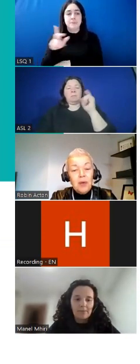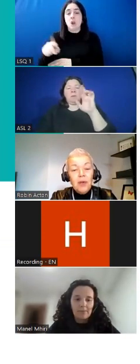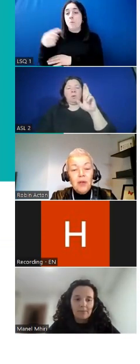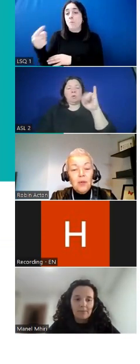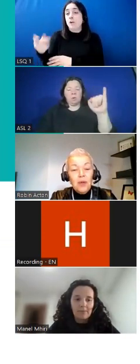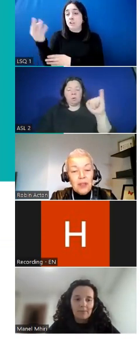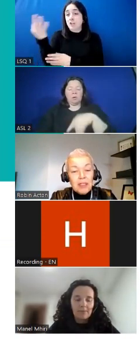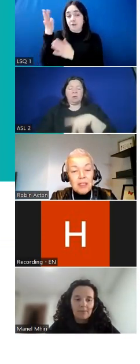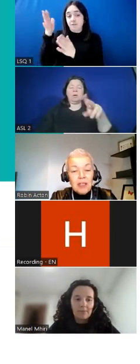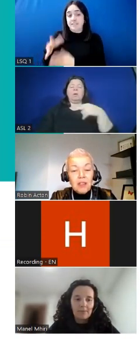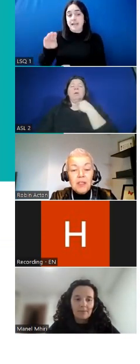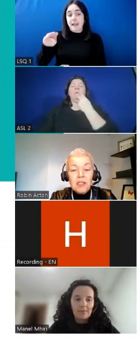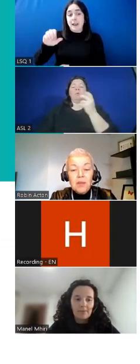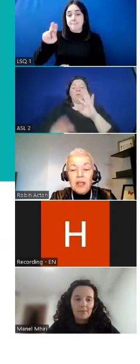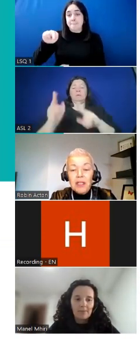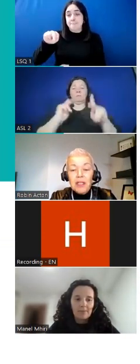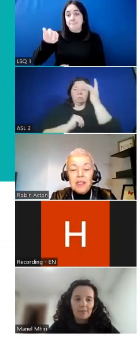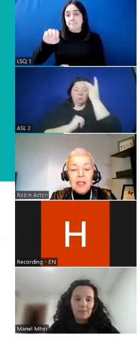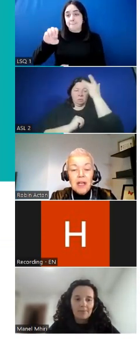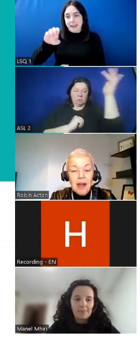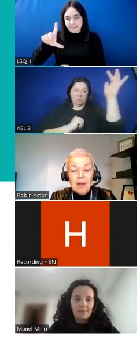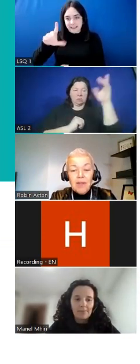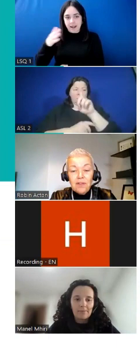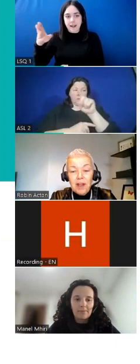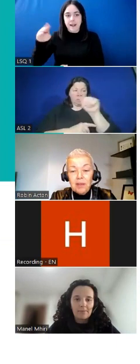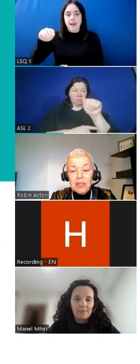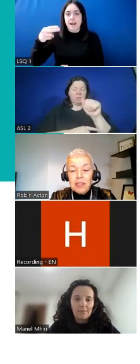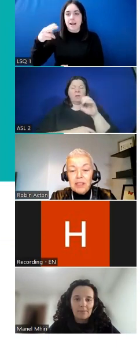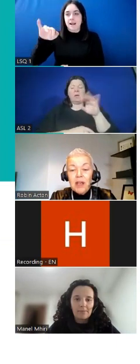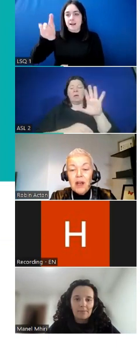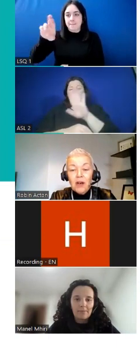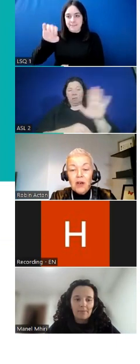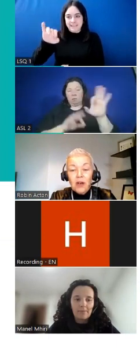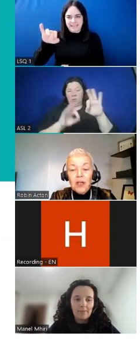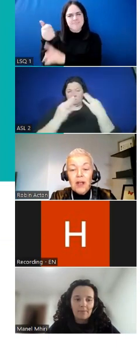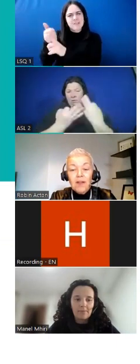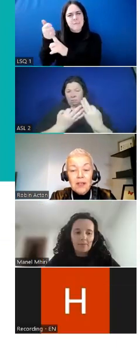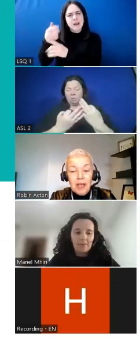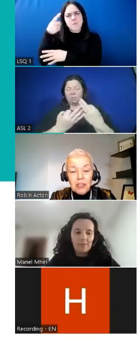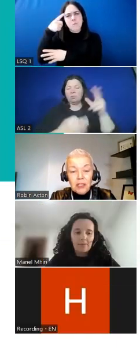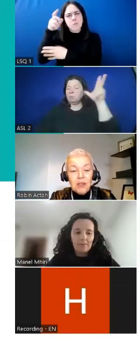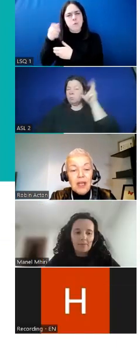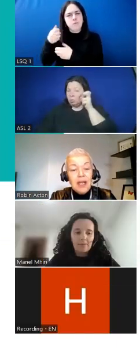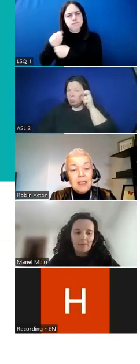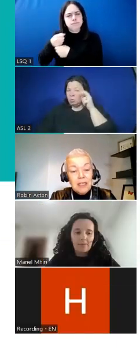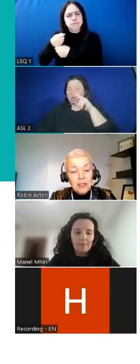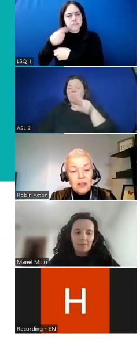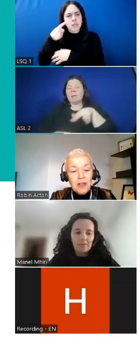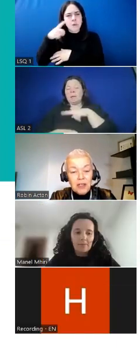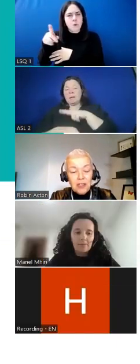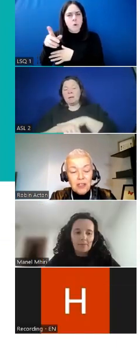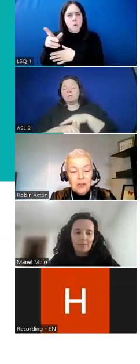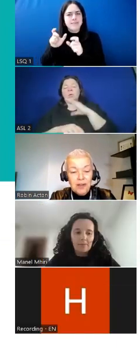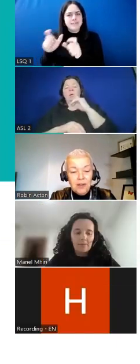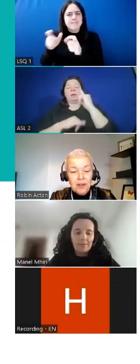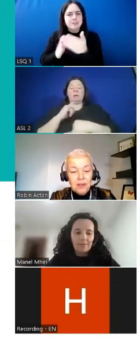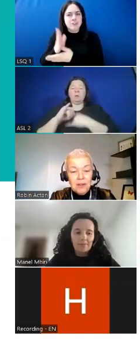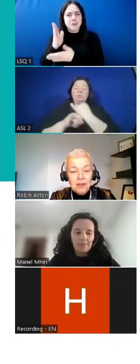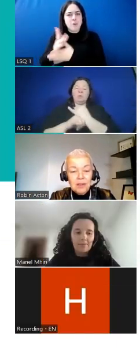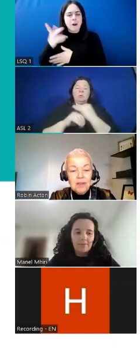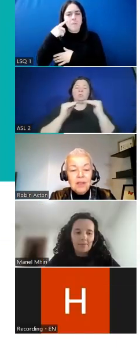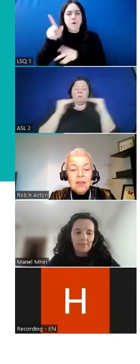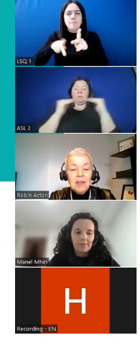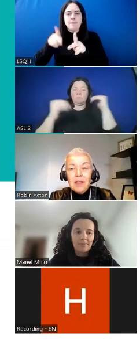of people with intellectual disabilities and their families are heard at the national and international